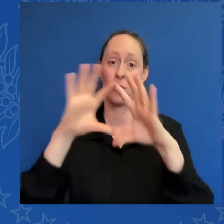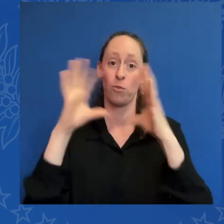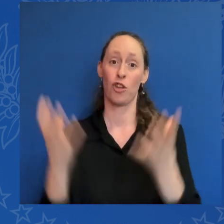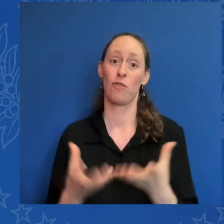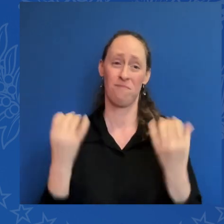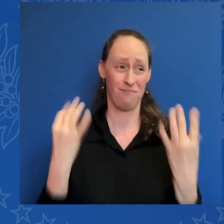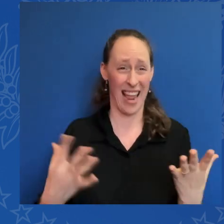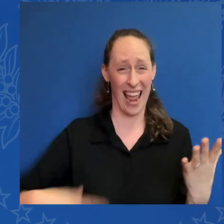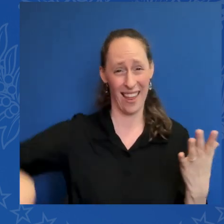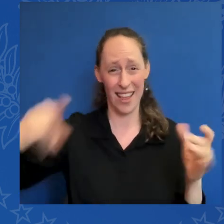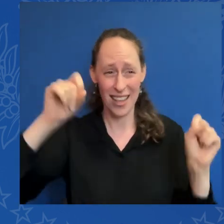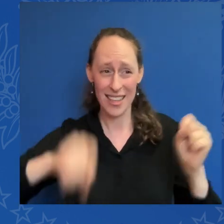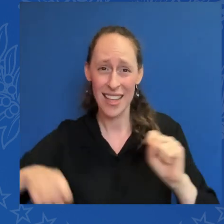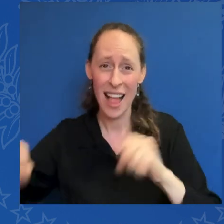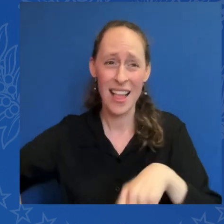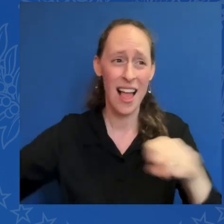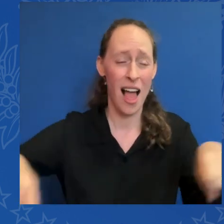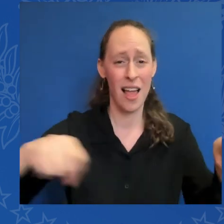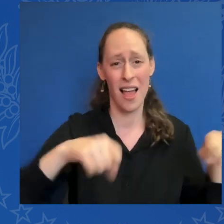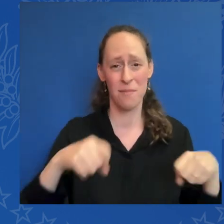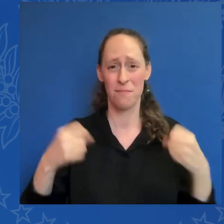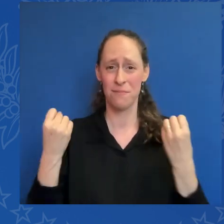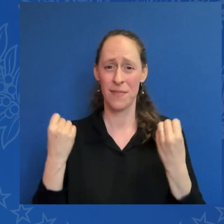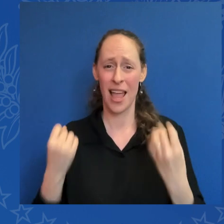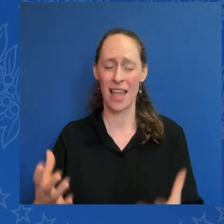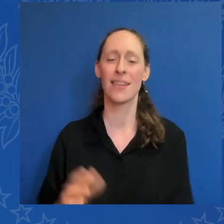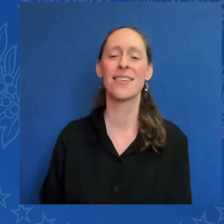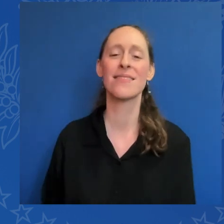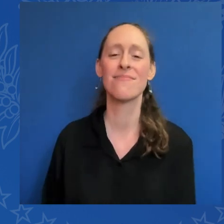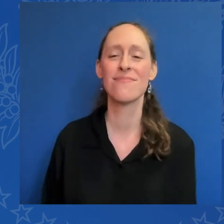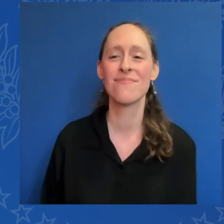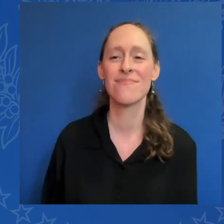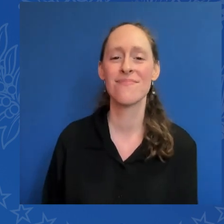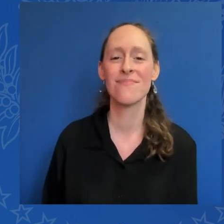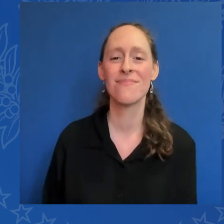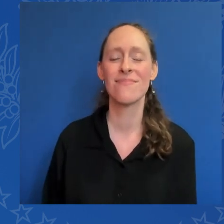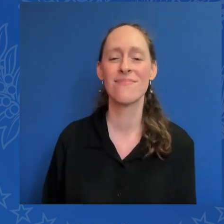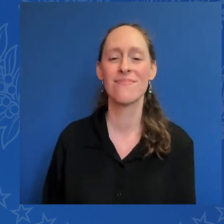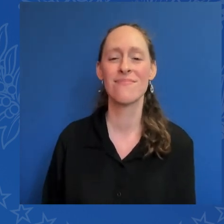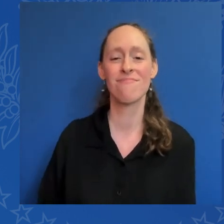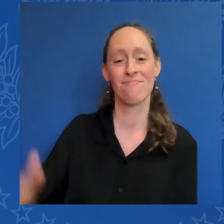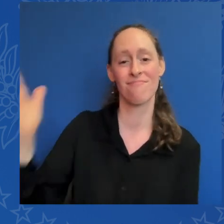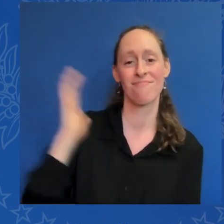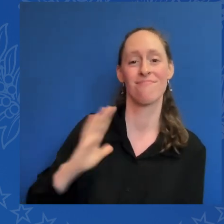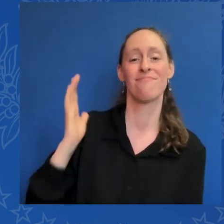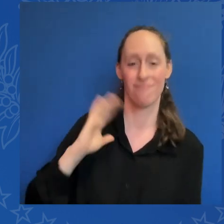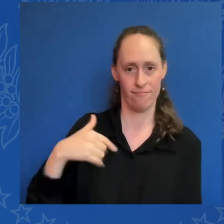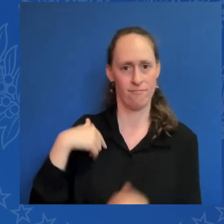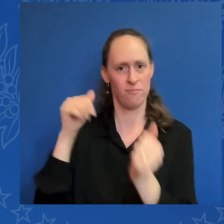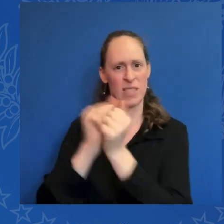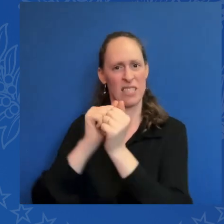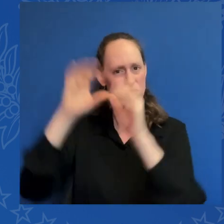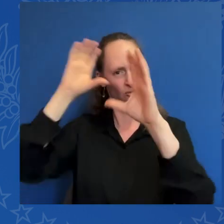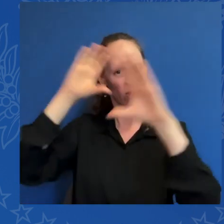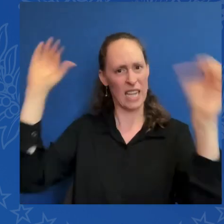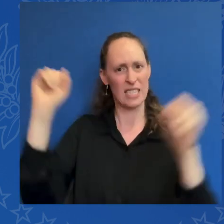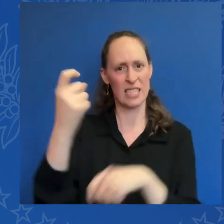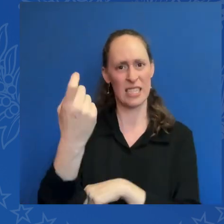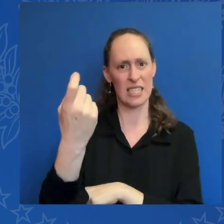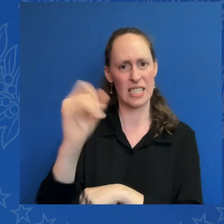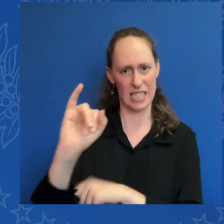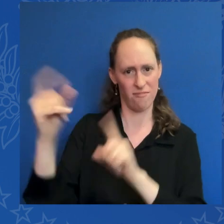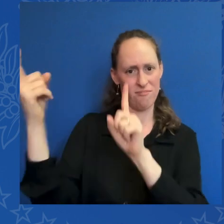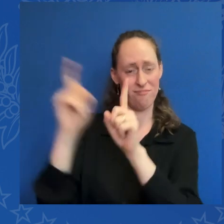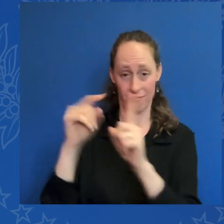time with him than any world leader has over the last 10 years. And they keep meticulous count, as the former Taoiseach will